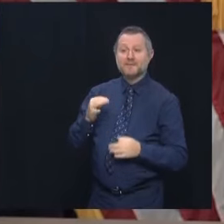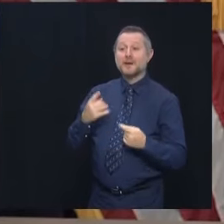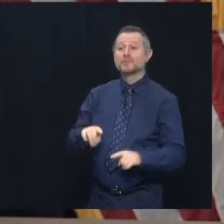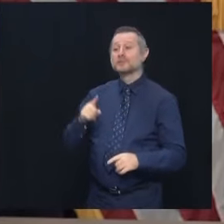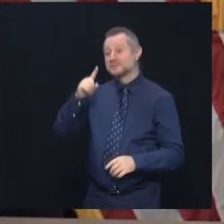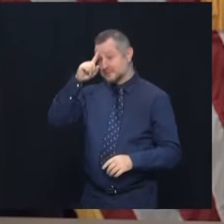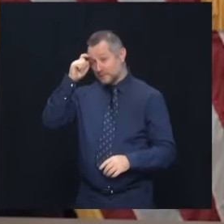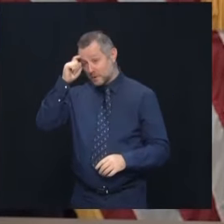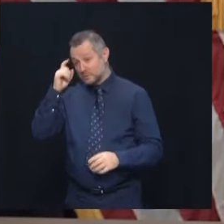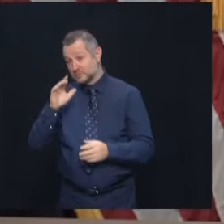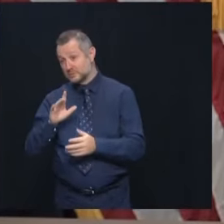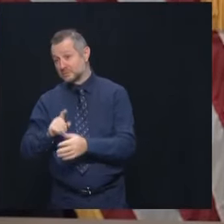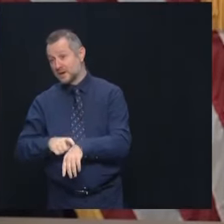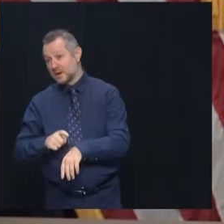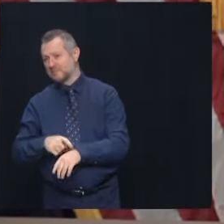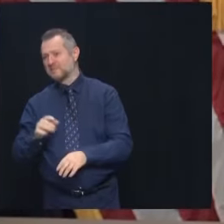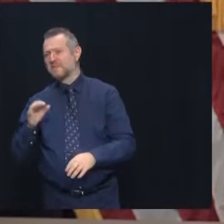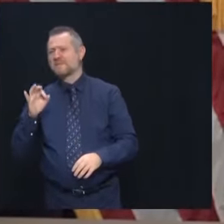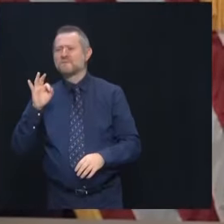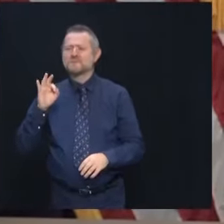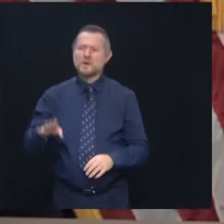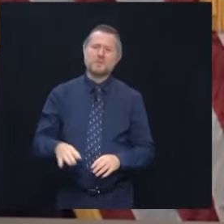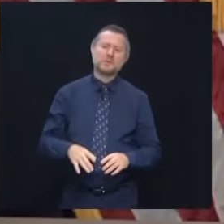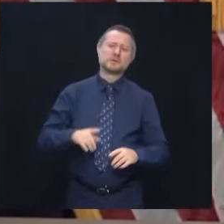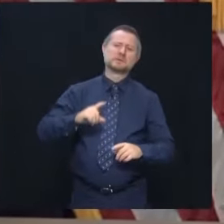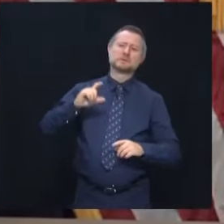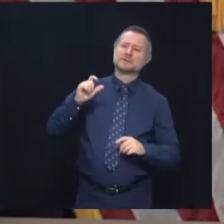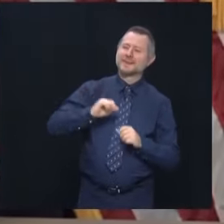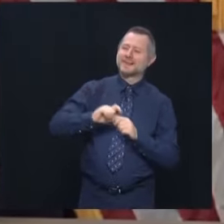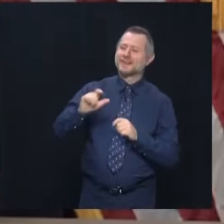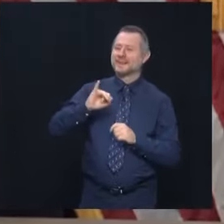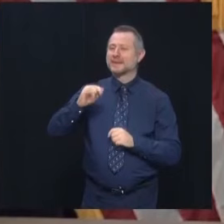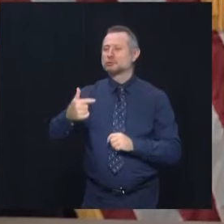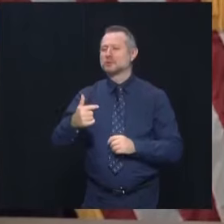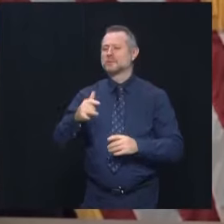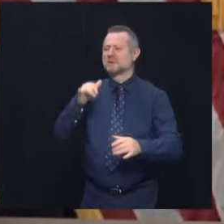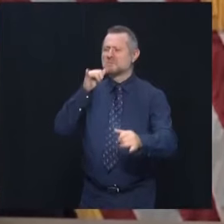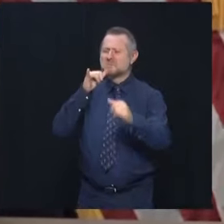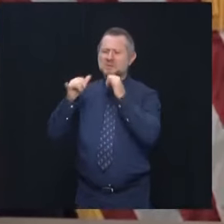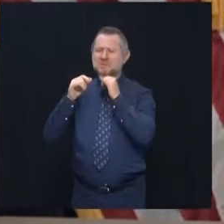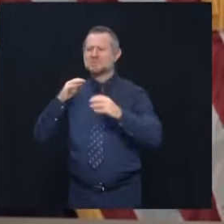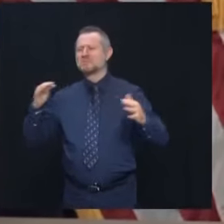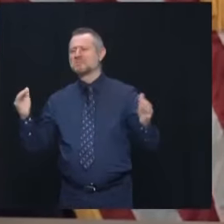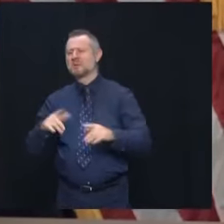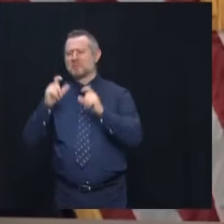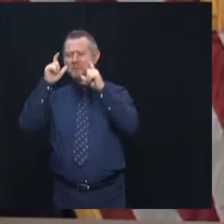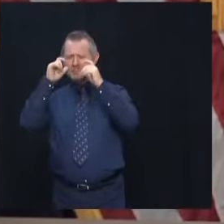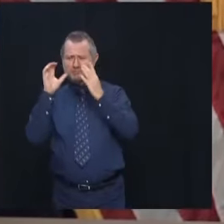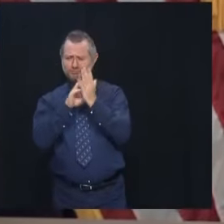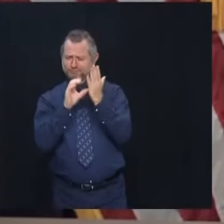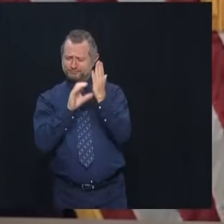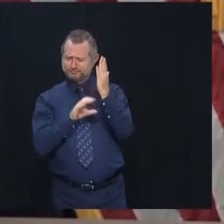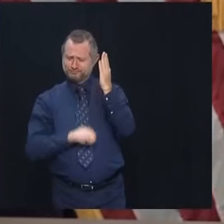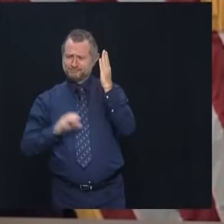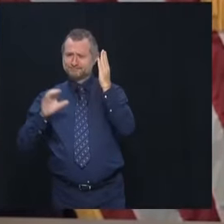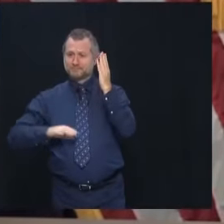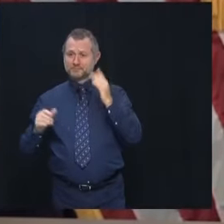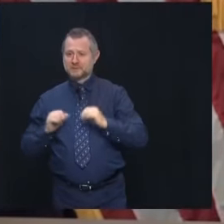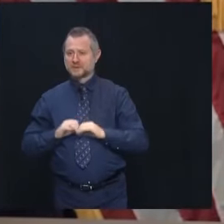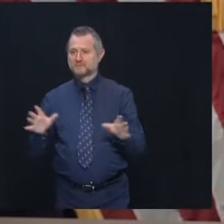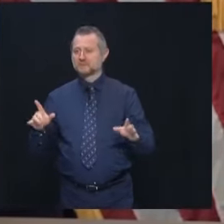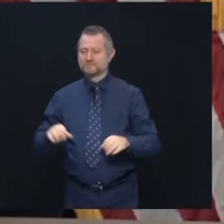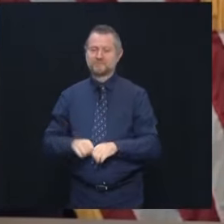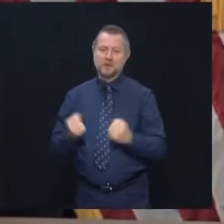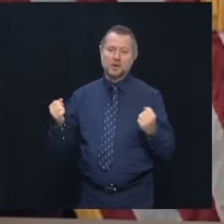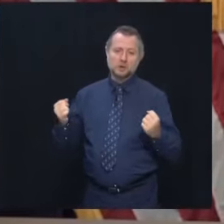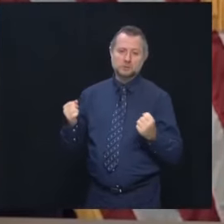everyone was seeing on social media reports of bars and restaurants and drive-in concerts, whatever it may be, in clear violation of the